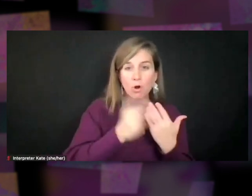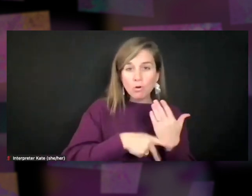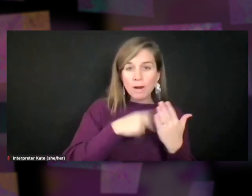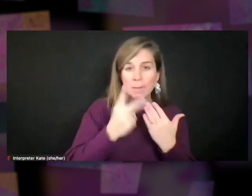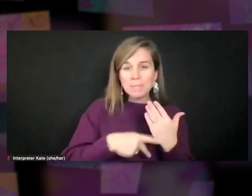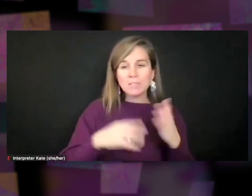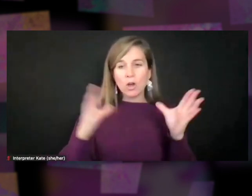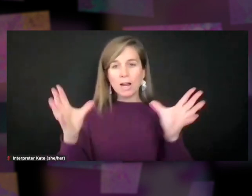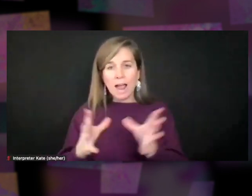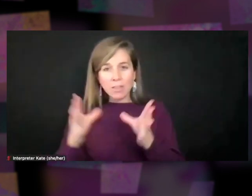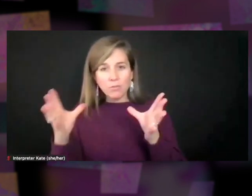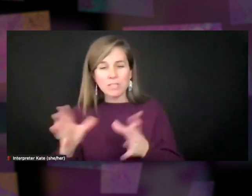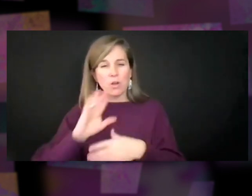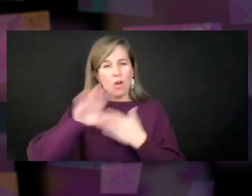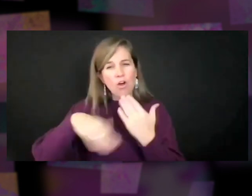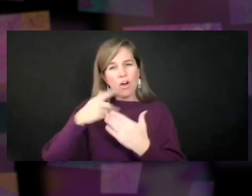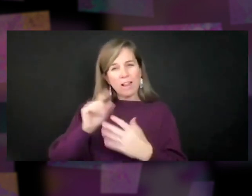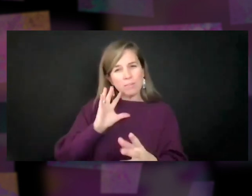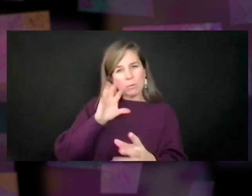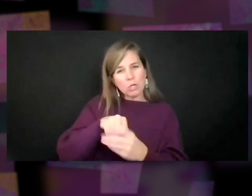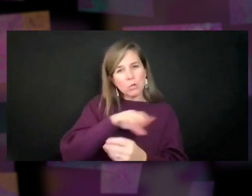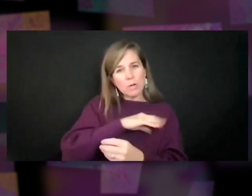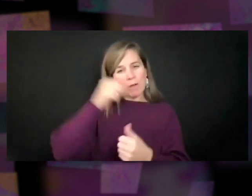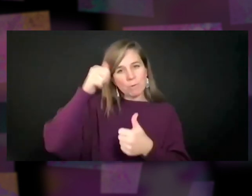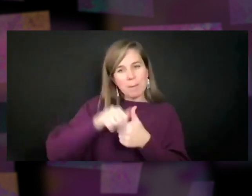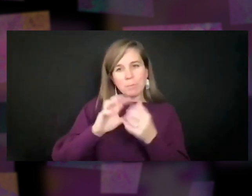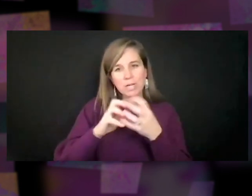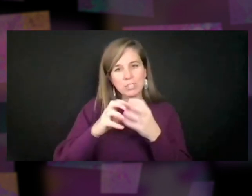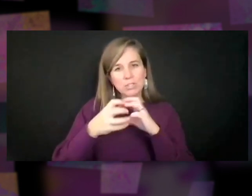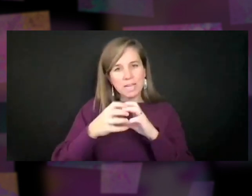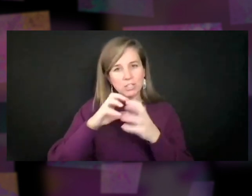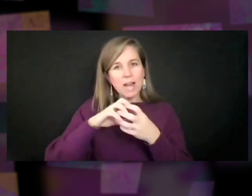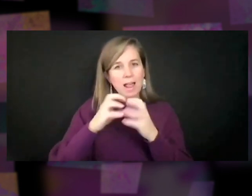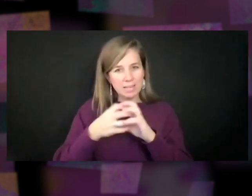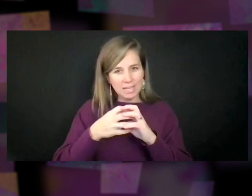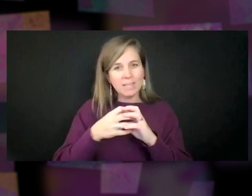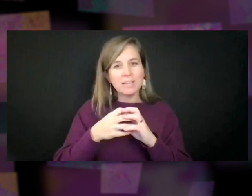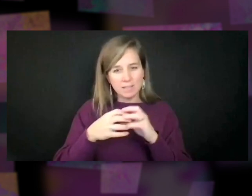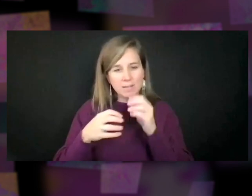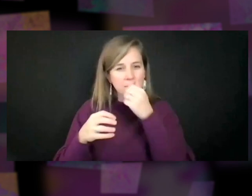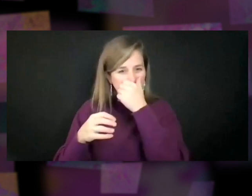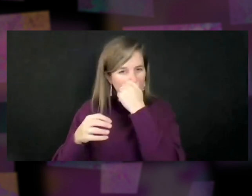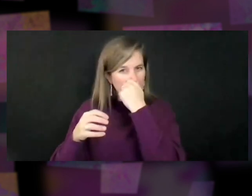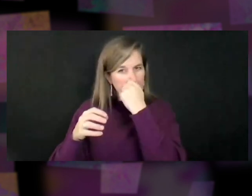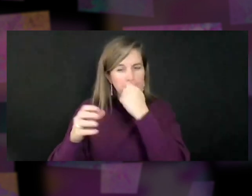need to include and remember intersectionality as well. So even though